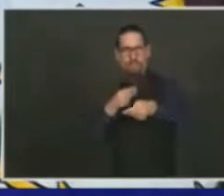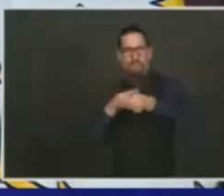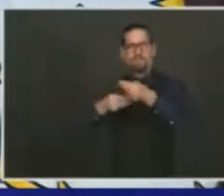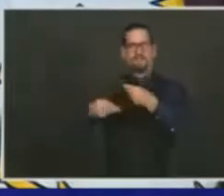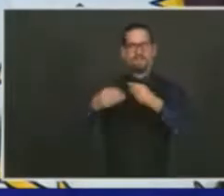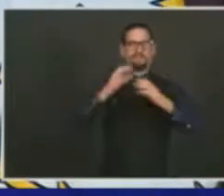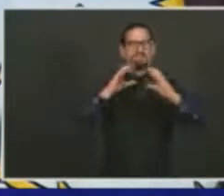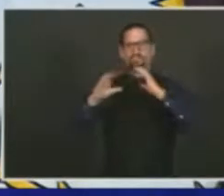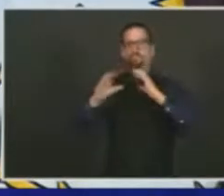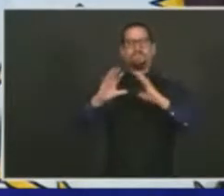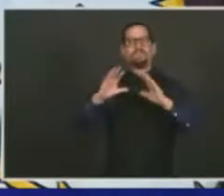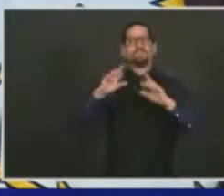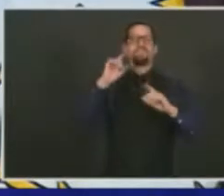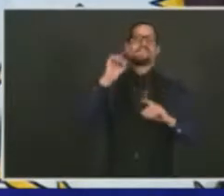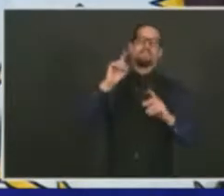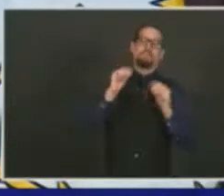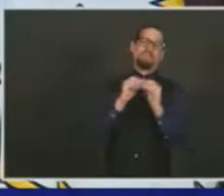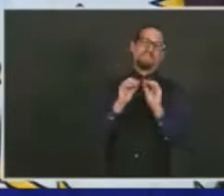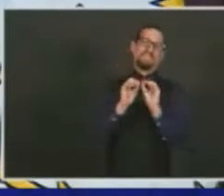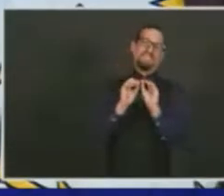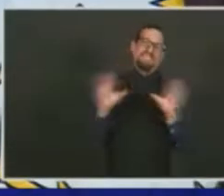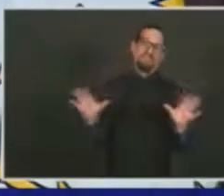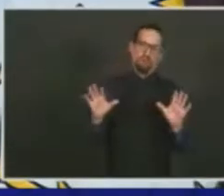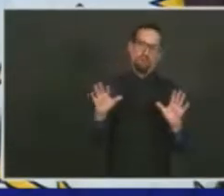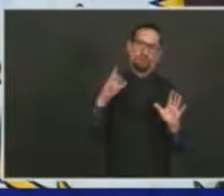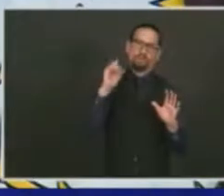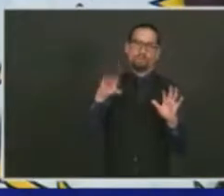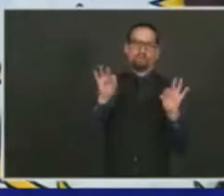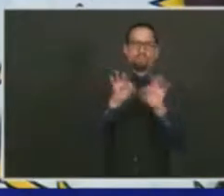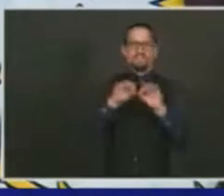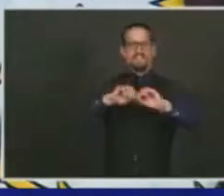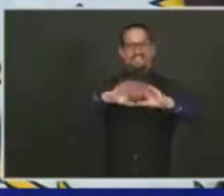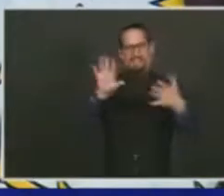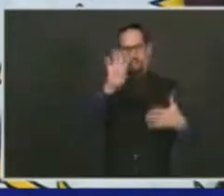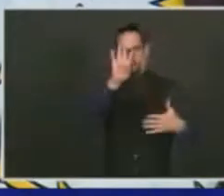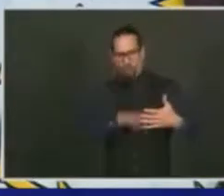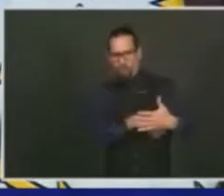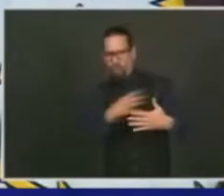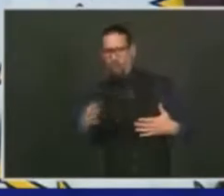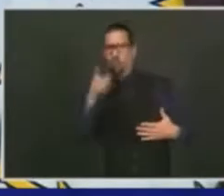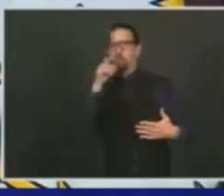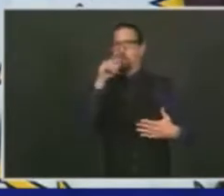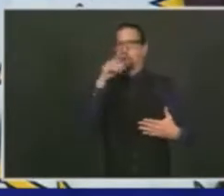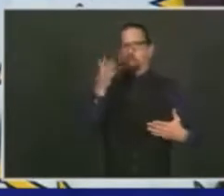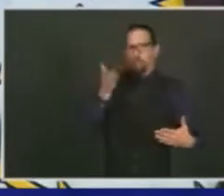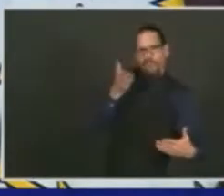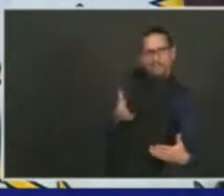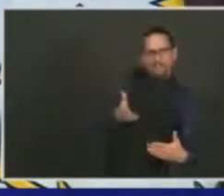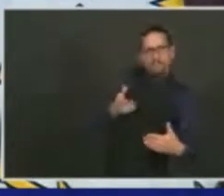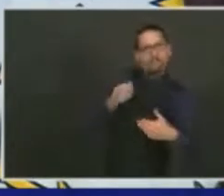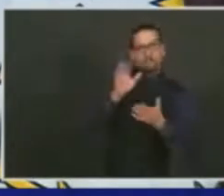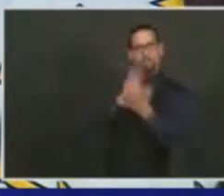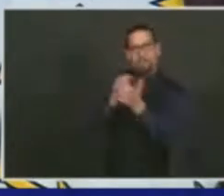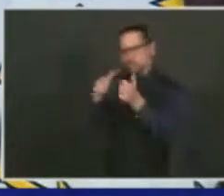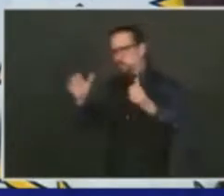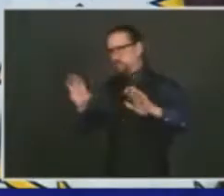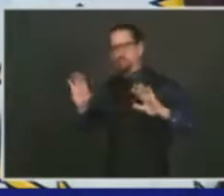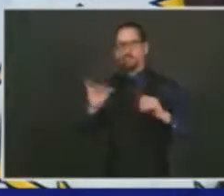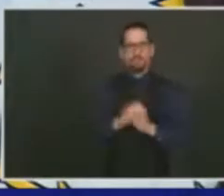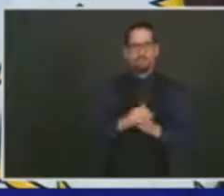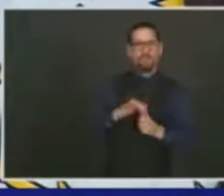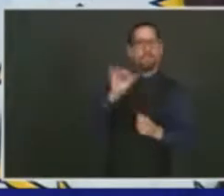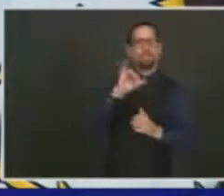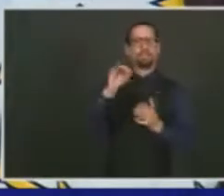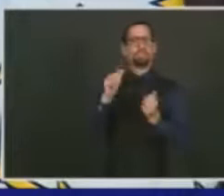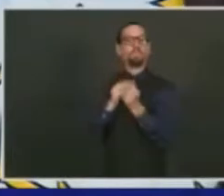hard. One concrete thing, please, every teacher, every bus monitor, every principal,